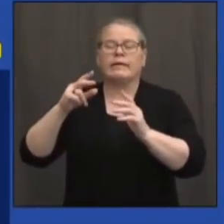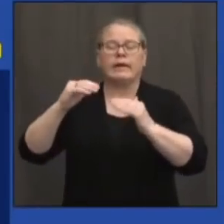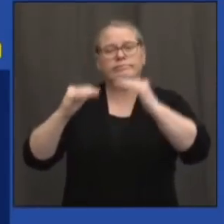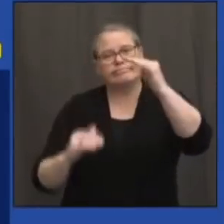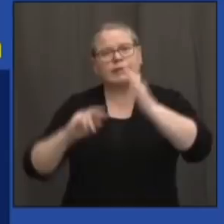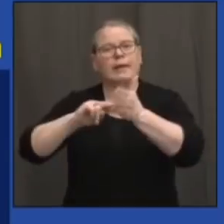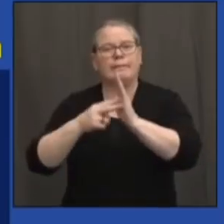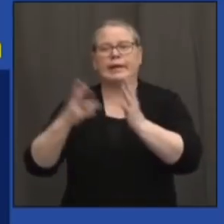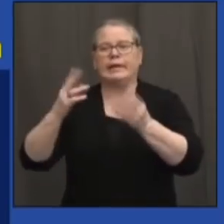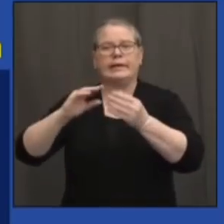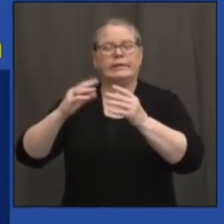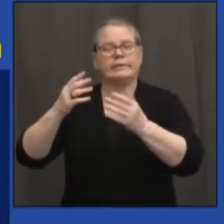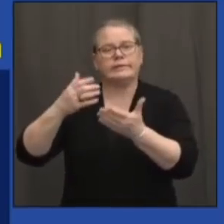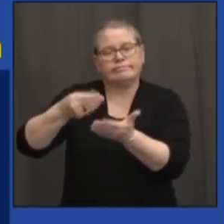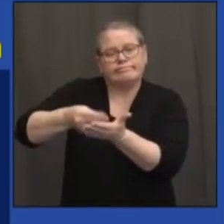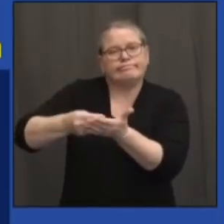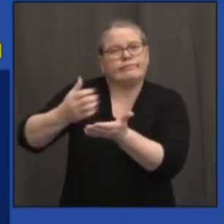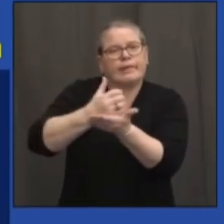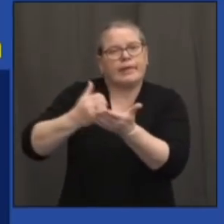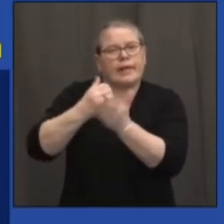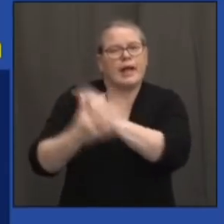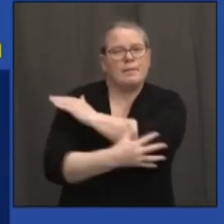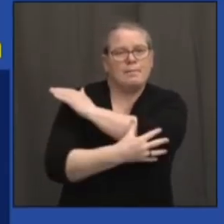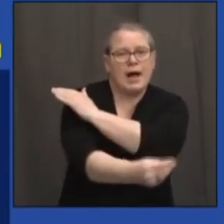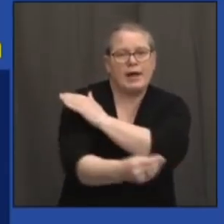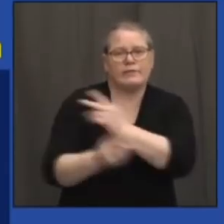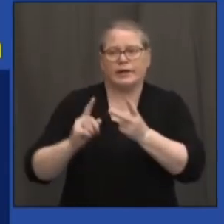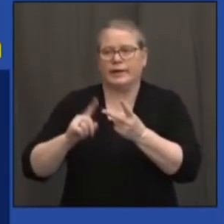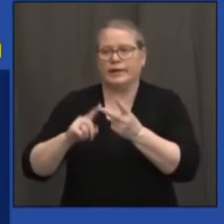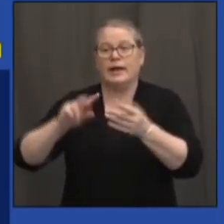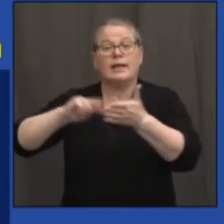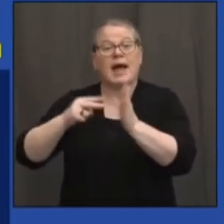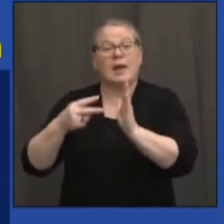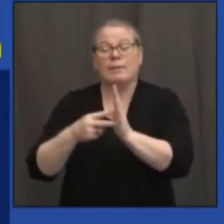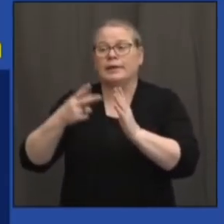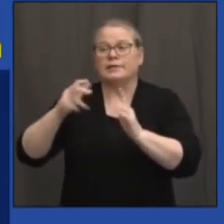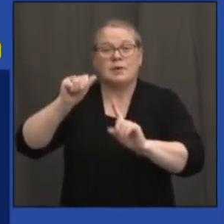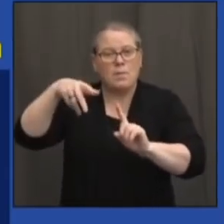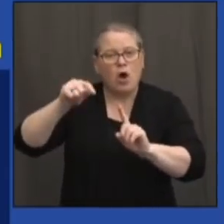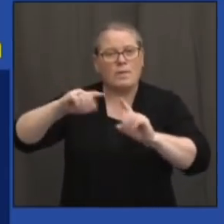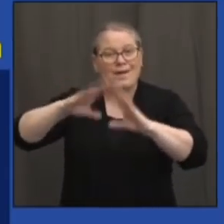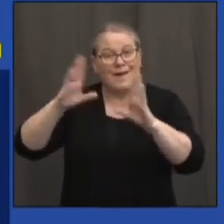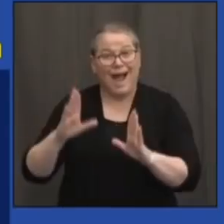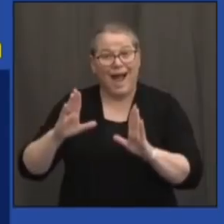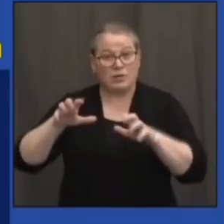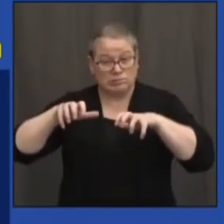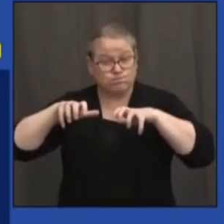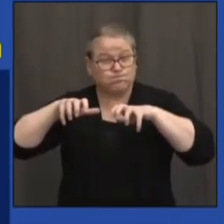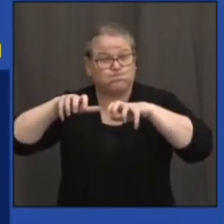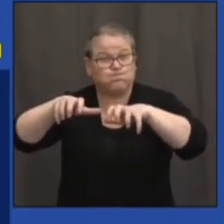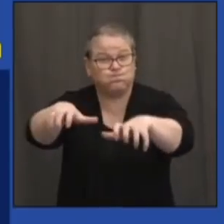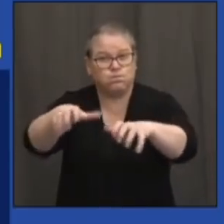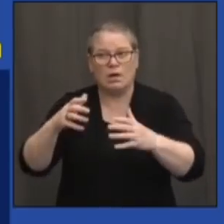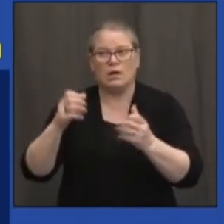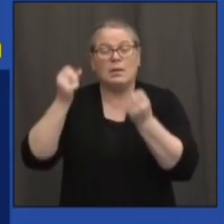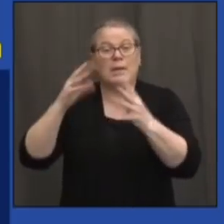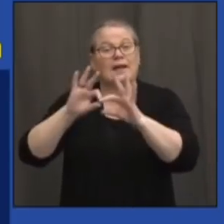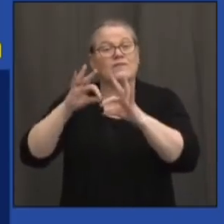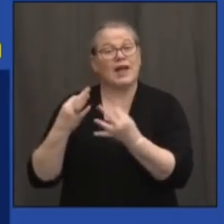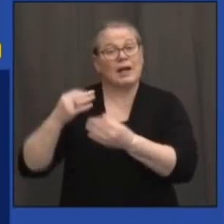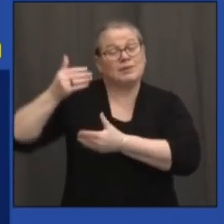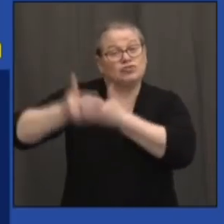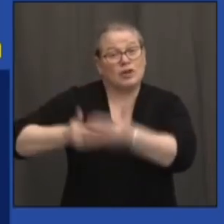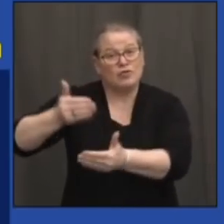upon dense housing, based upon multi-generational housing. Those communities where you're most likely to have the spread of the